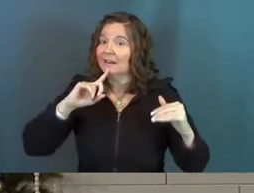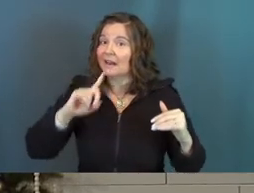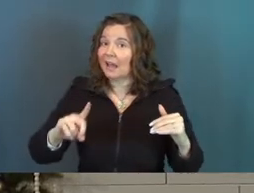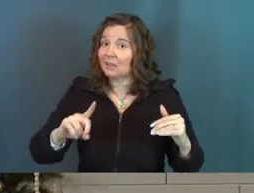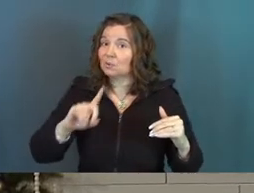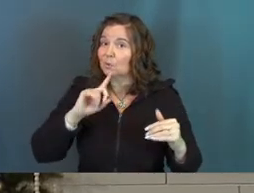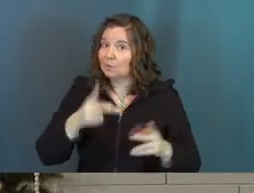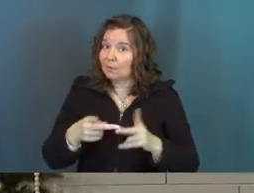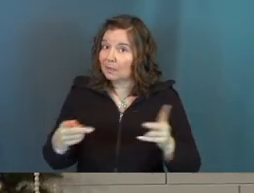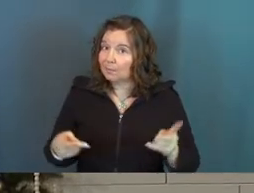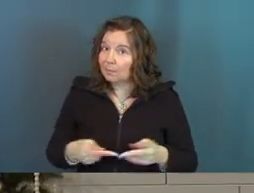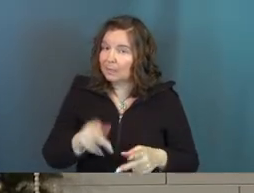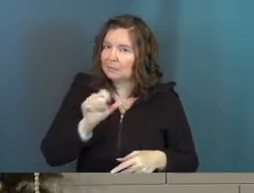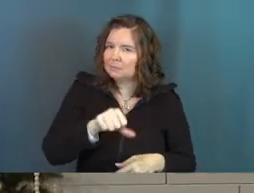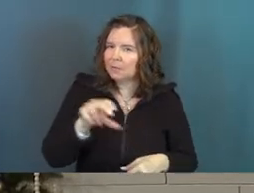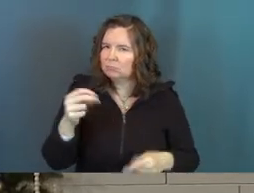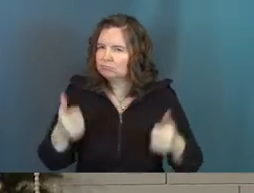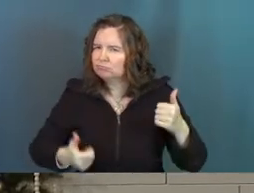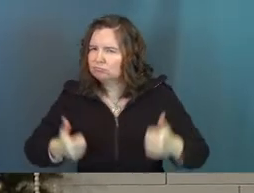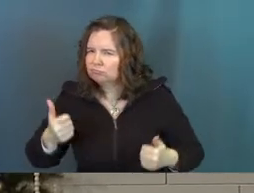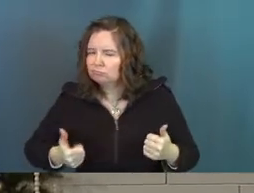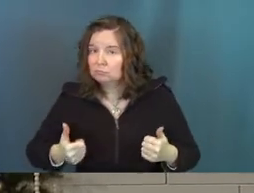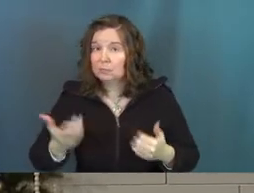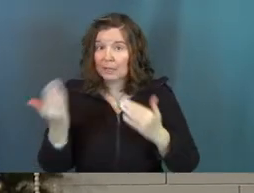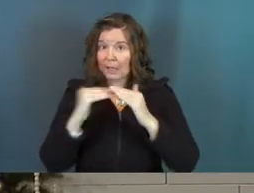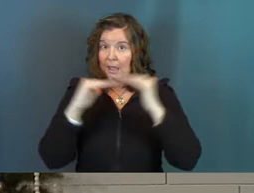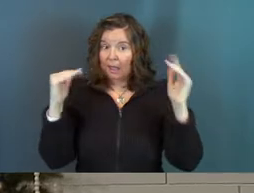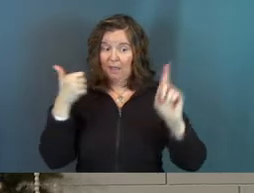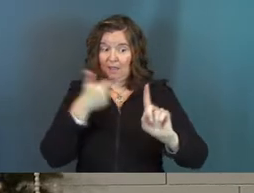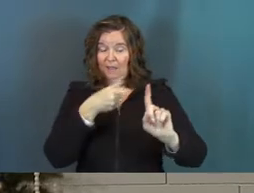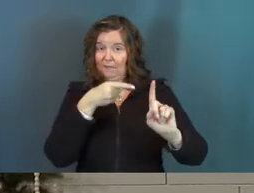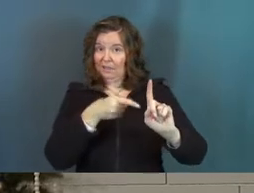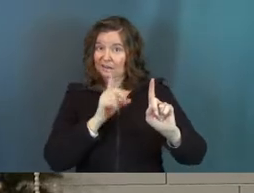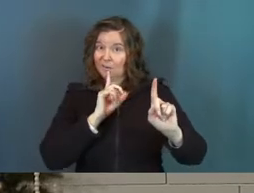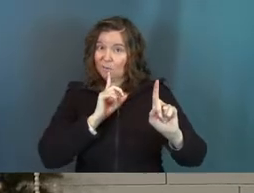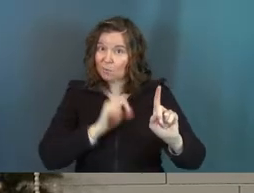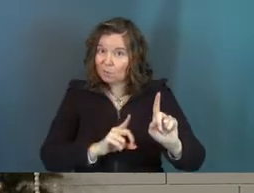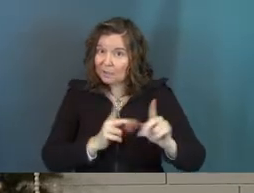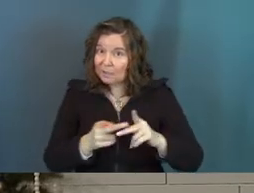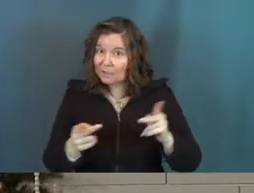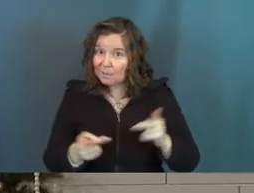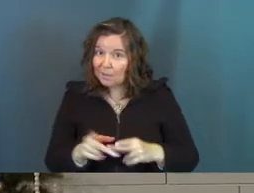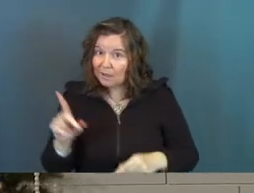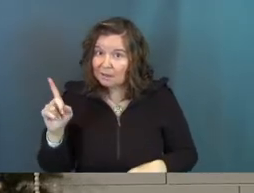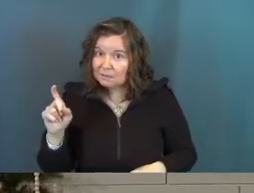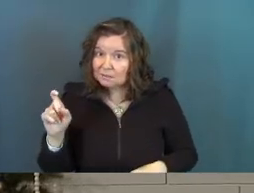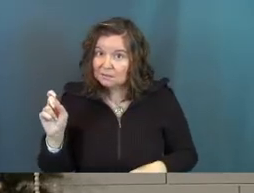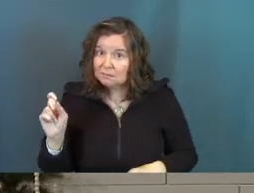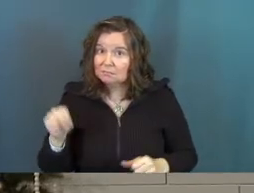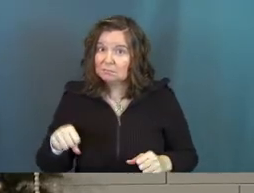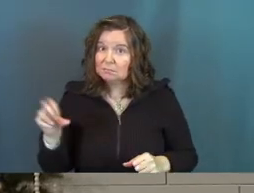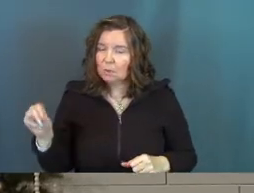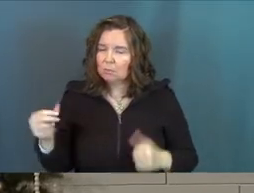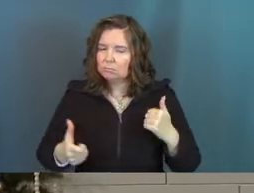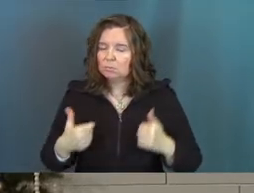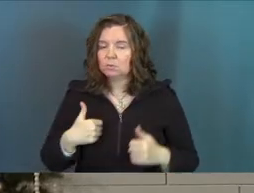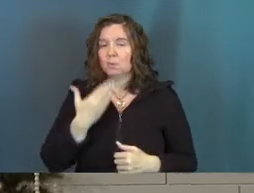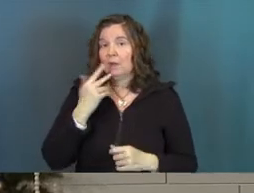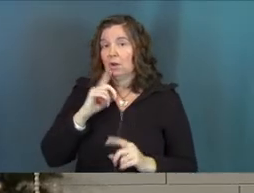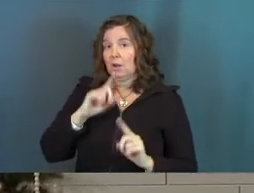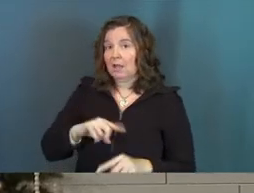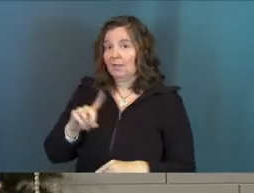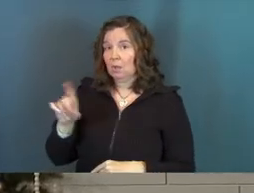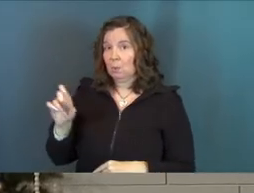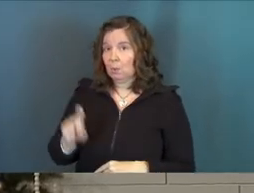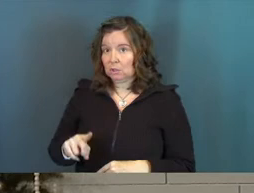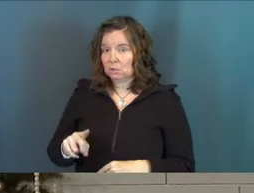actual place? Okay? Is heaven an actual place? To better answer